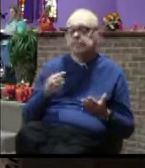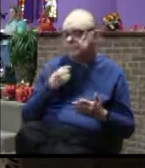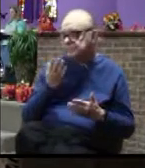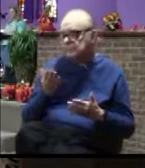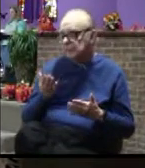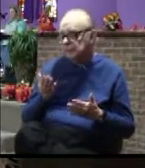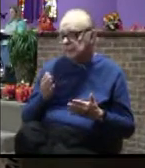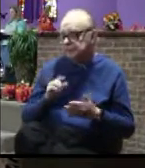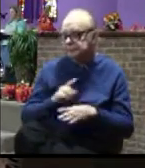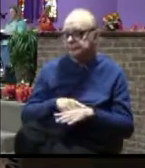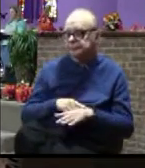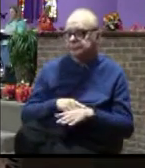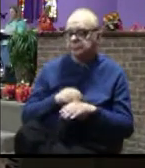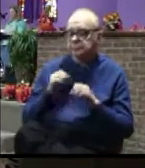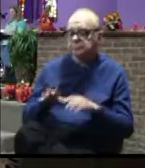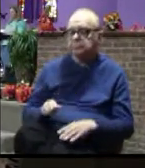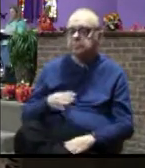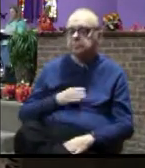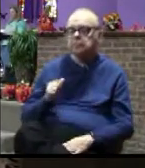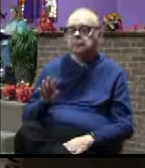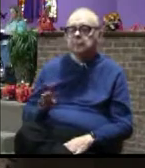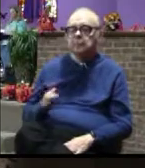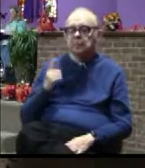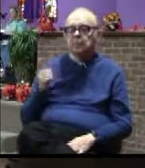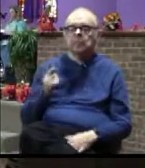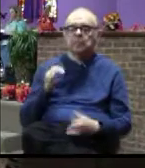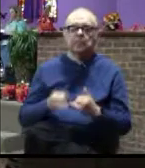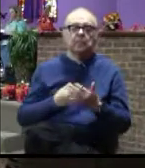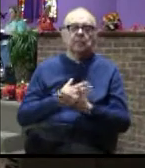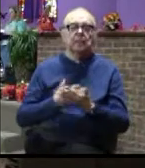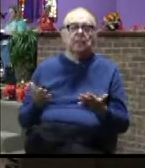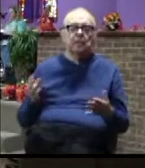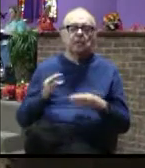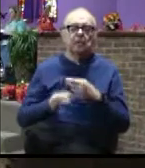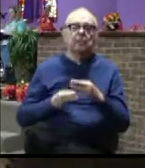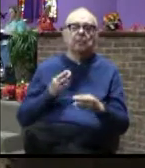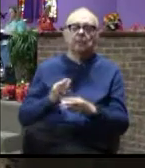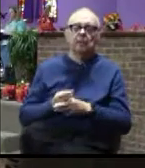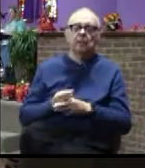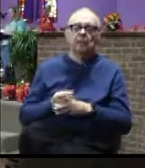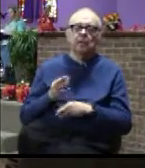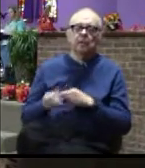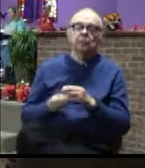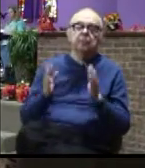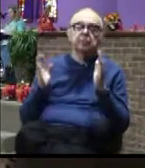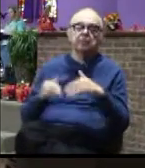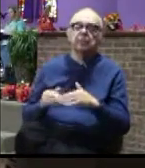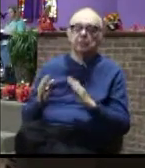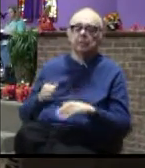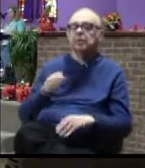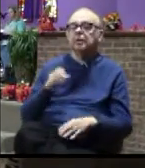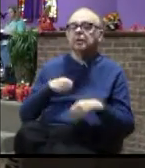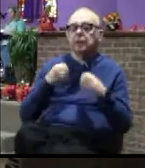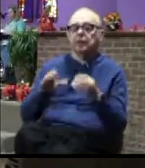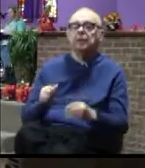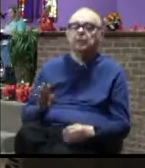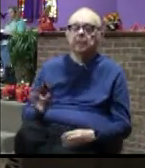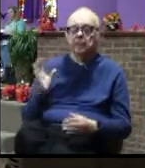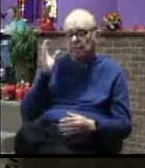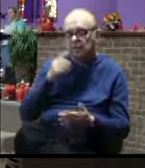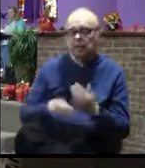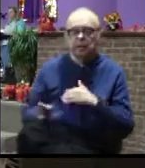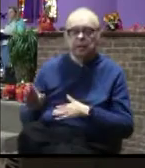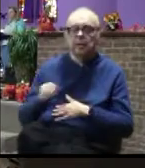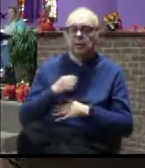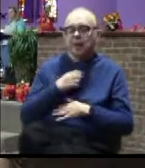let me say to you there are times I've lost a job and I thought it was the last thing in the world man my world was caving in and God gave me another job and